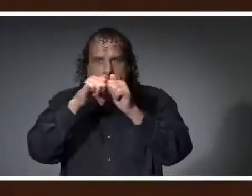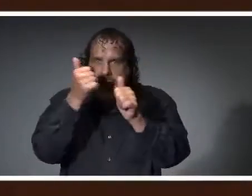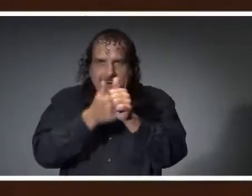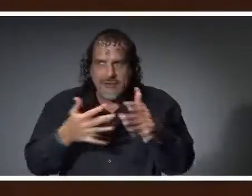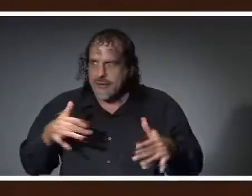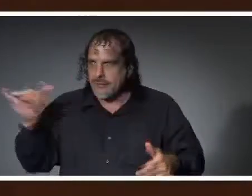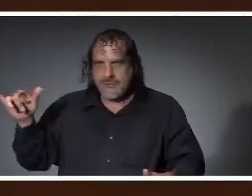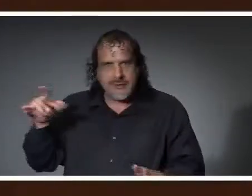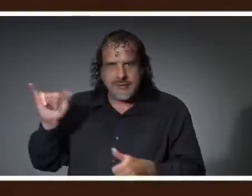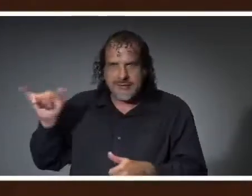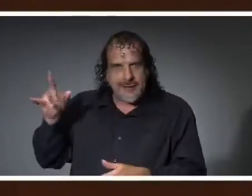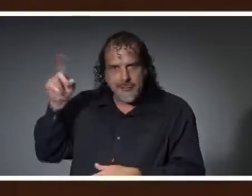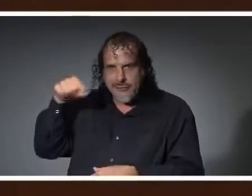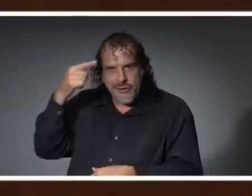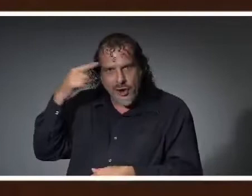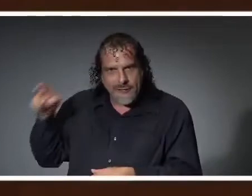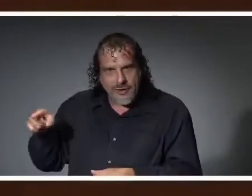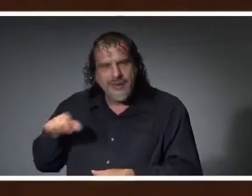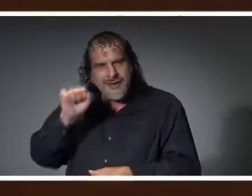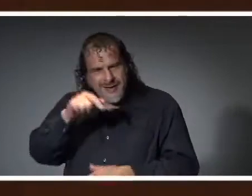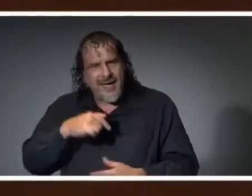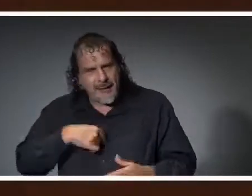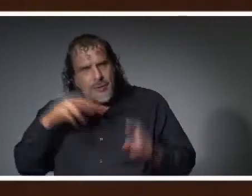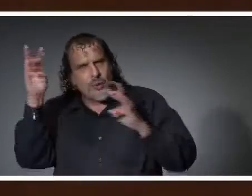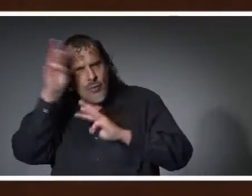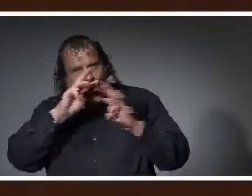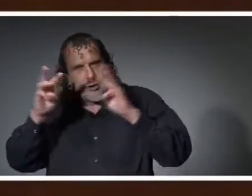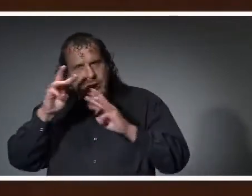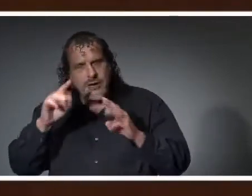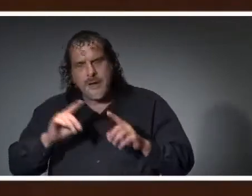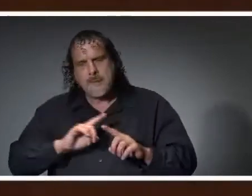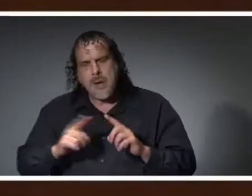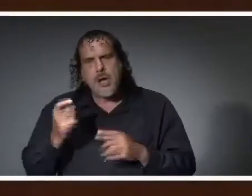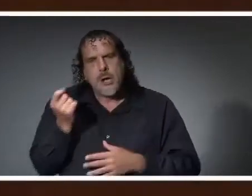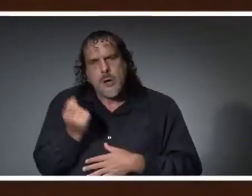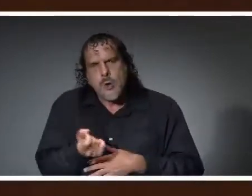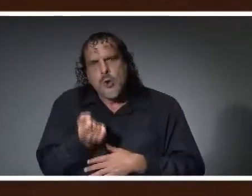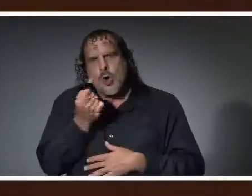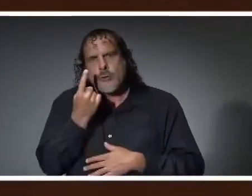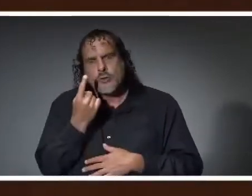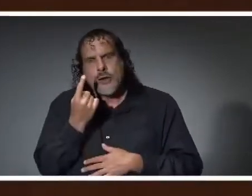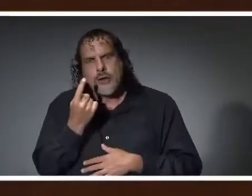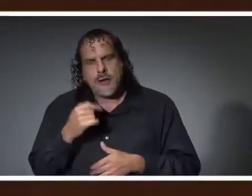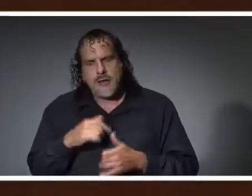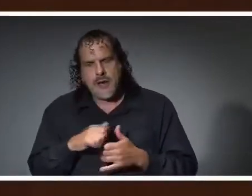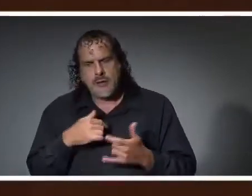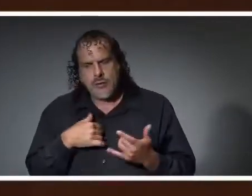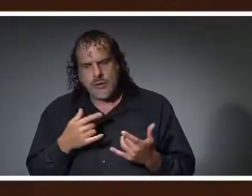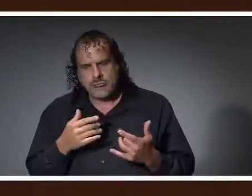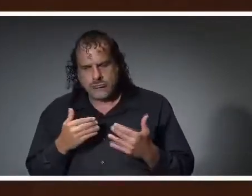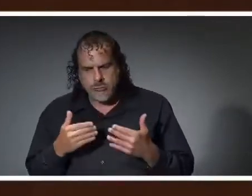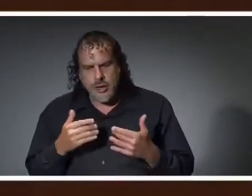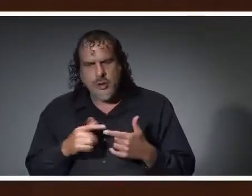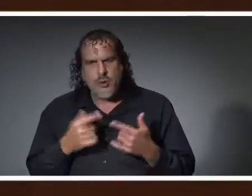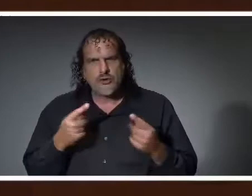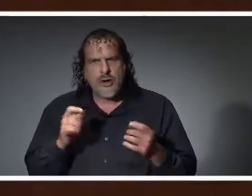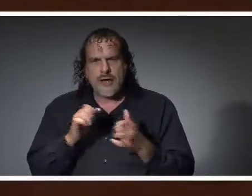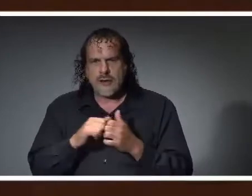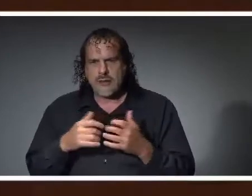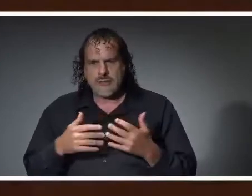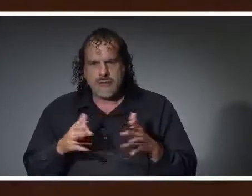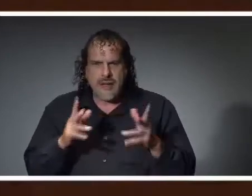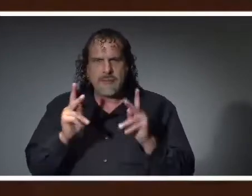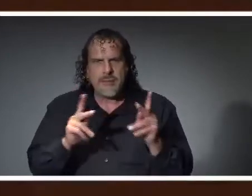And so, yes, I mean, it does concern me. But certainly understand, that as we move through this, we're trying to find things that people can